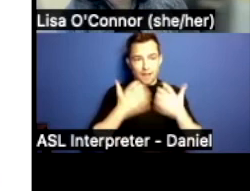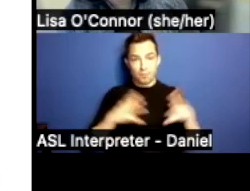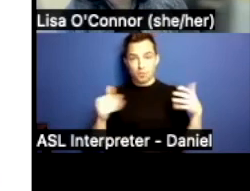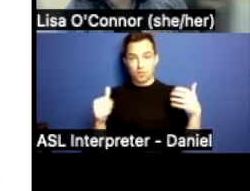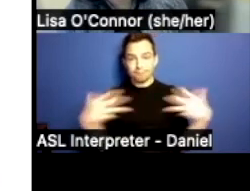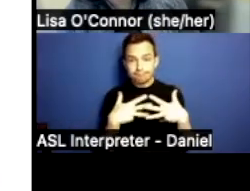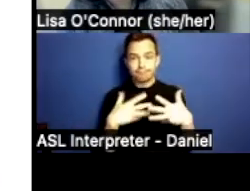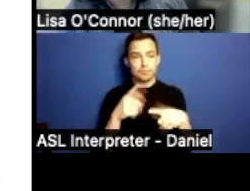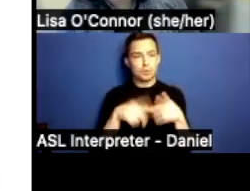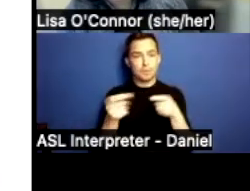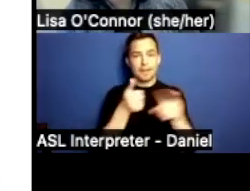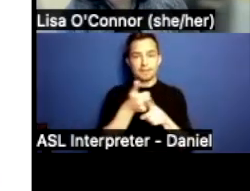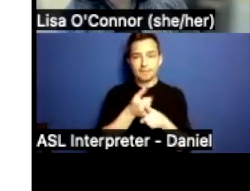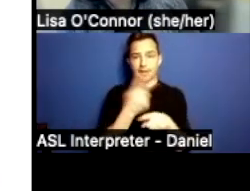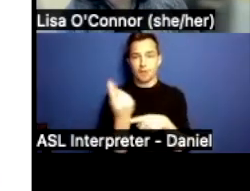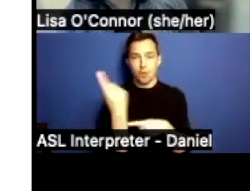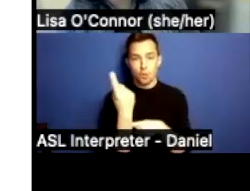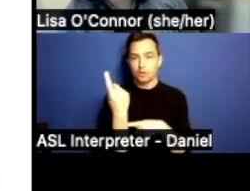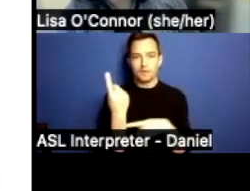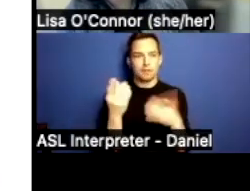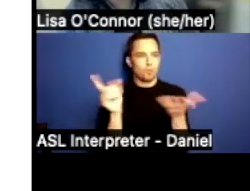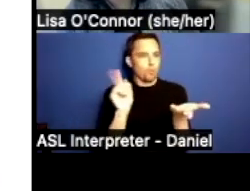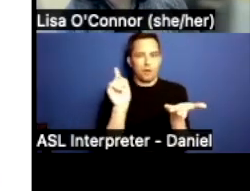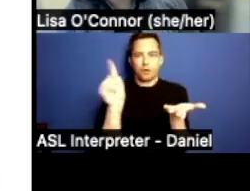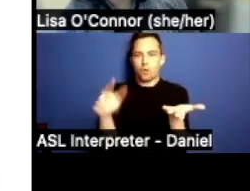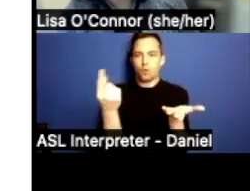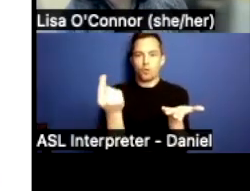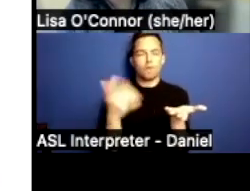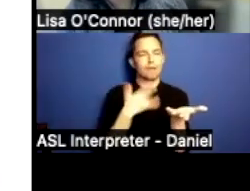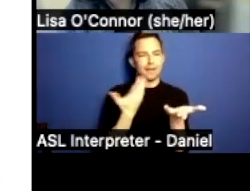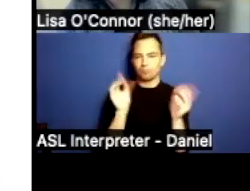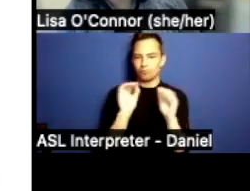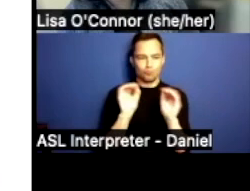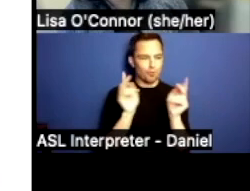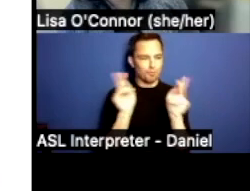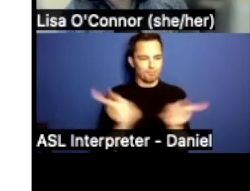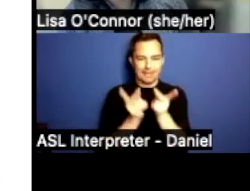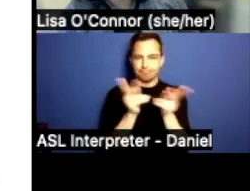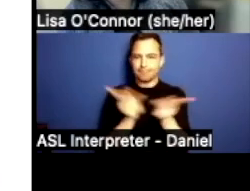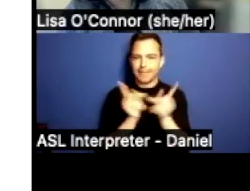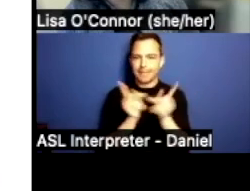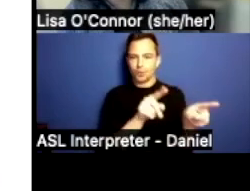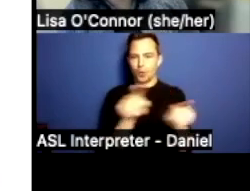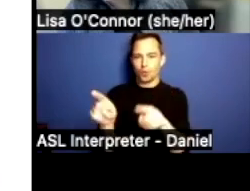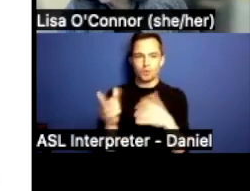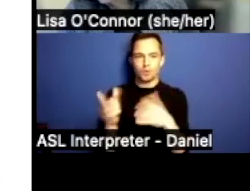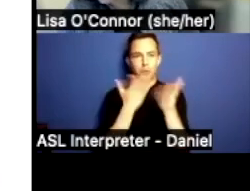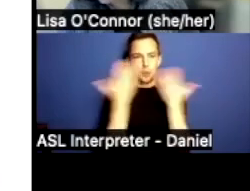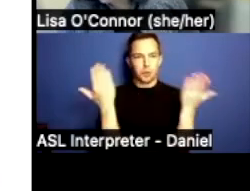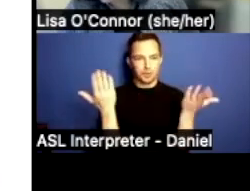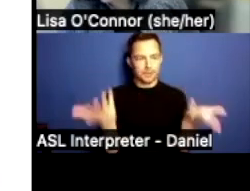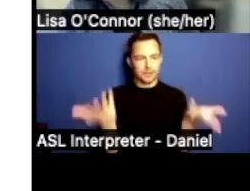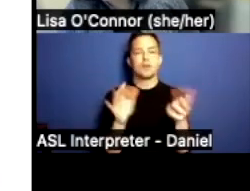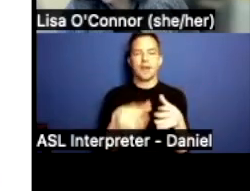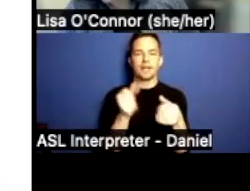own, they had nowhere to turn, or they felt that they had nowhere to turn. And that in turn kind of reinforced